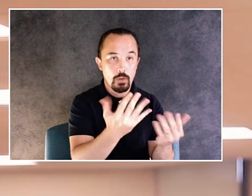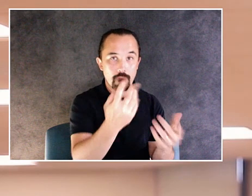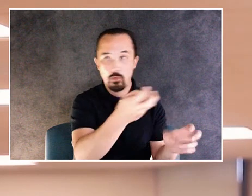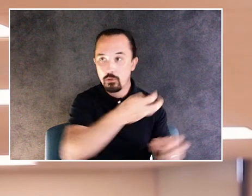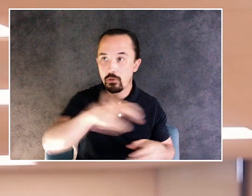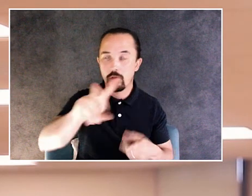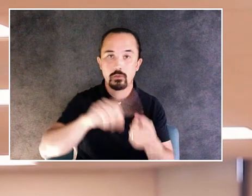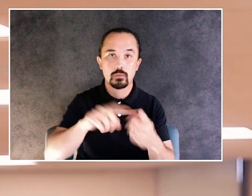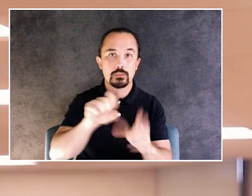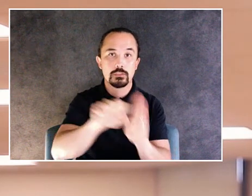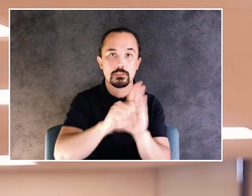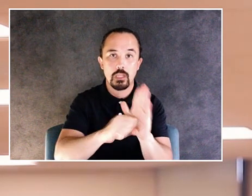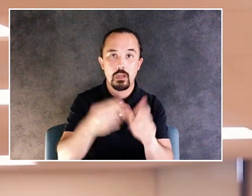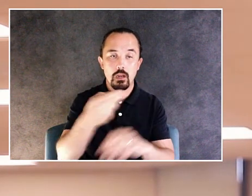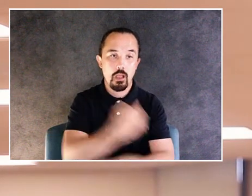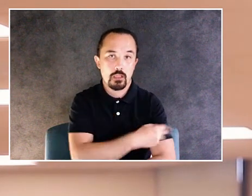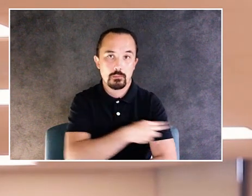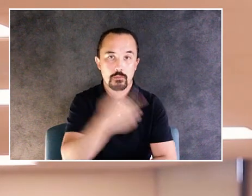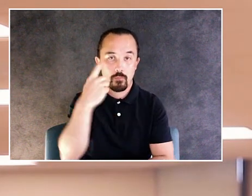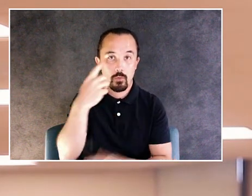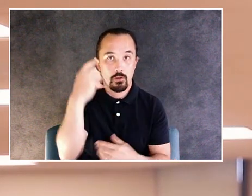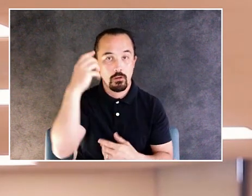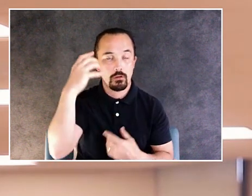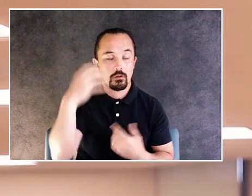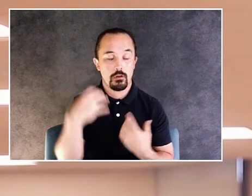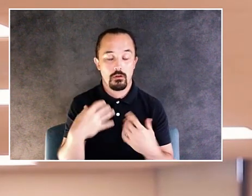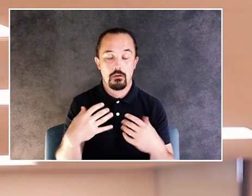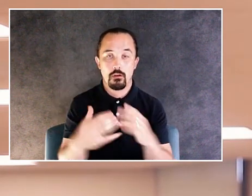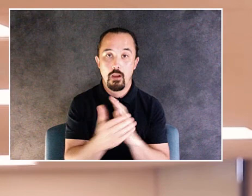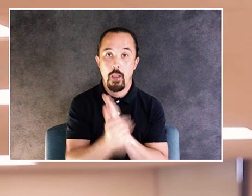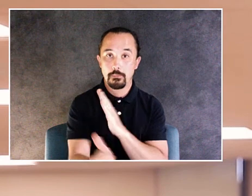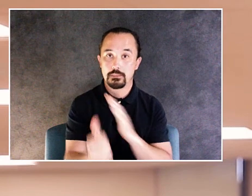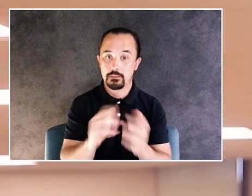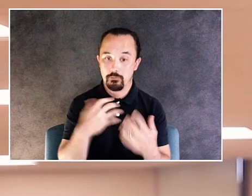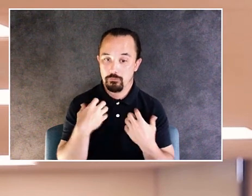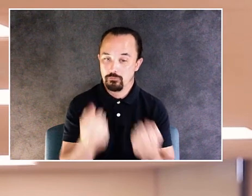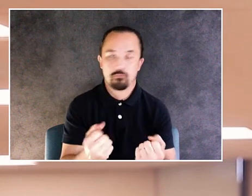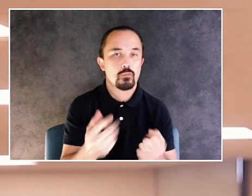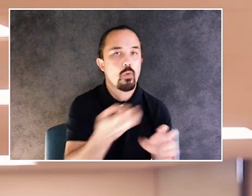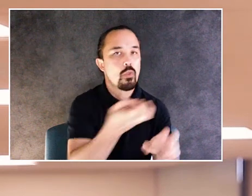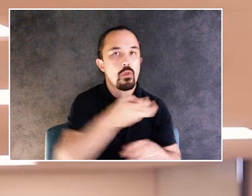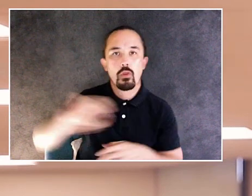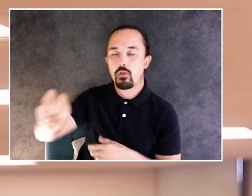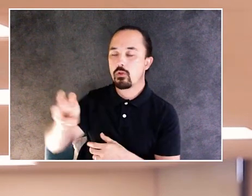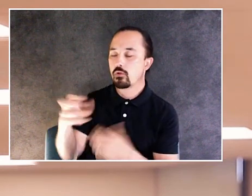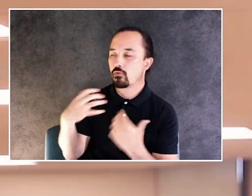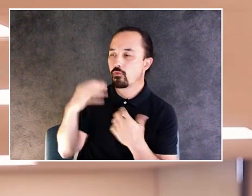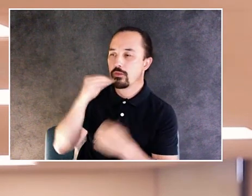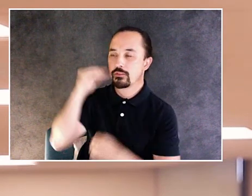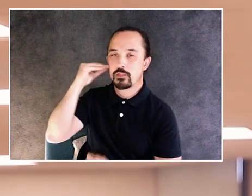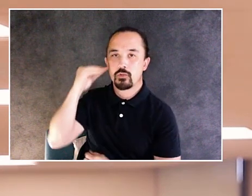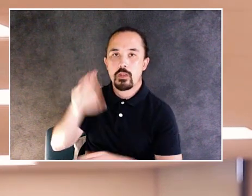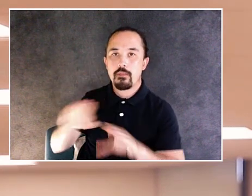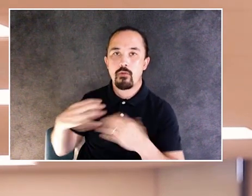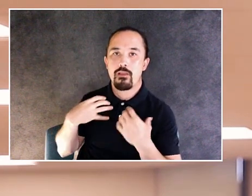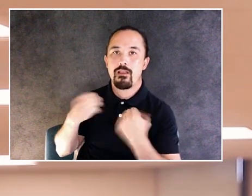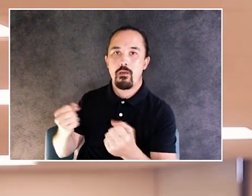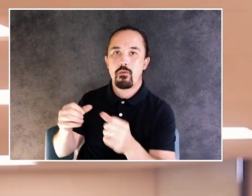hospital for competency restoration, the individuals will transfer to a residential behavioral health treatment program